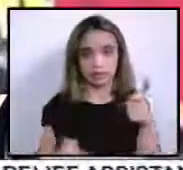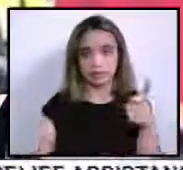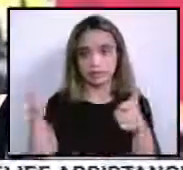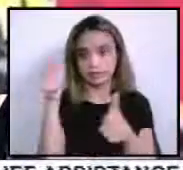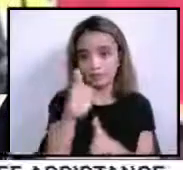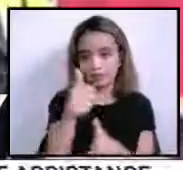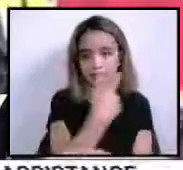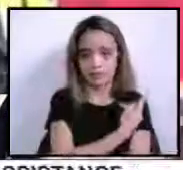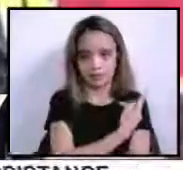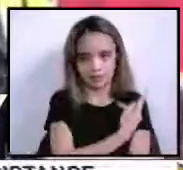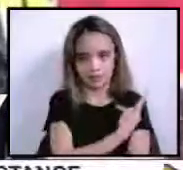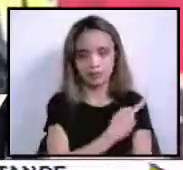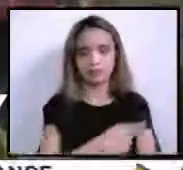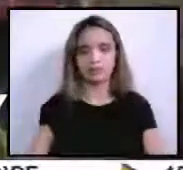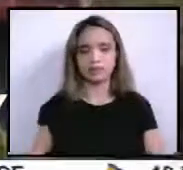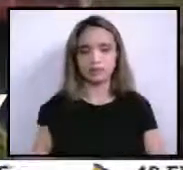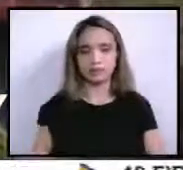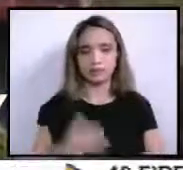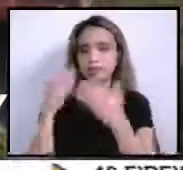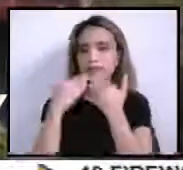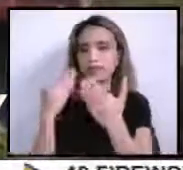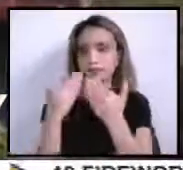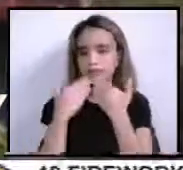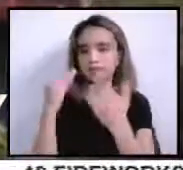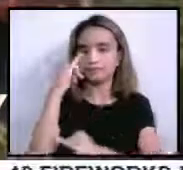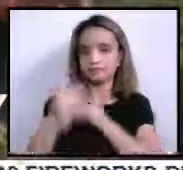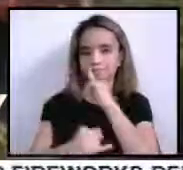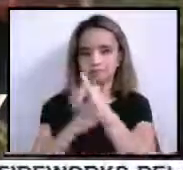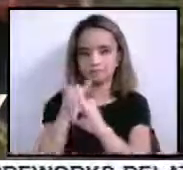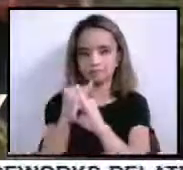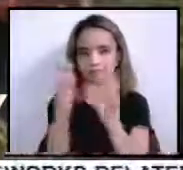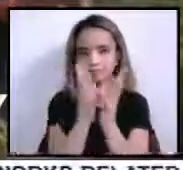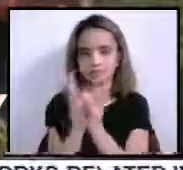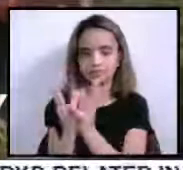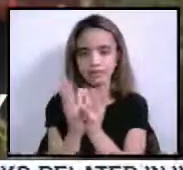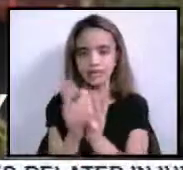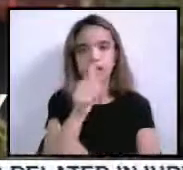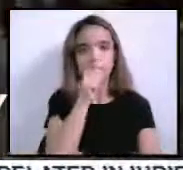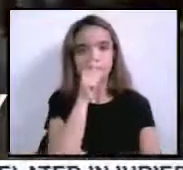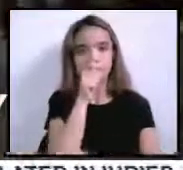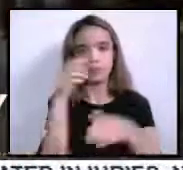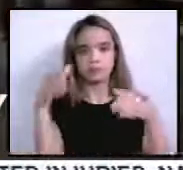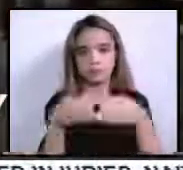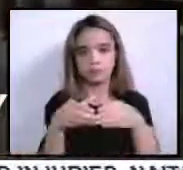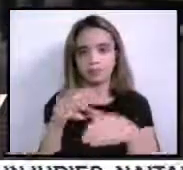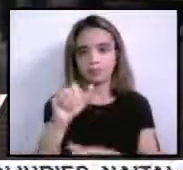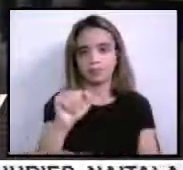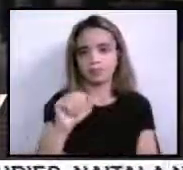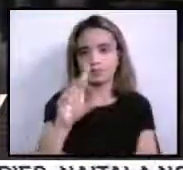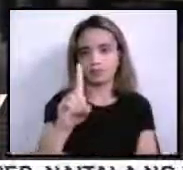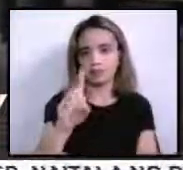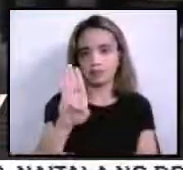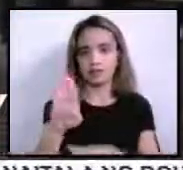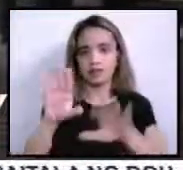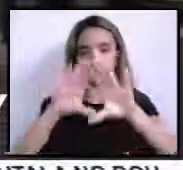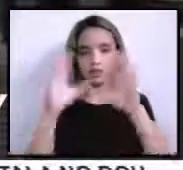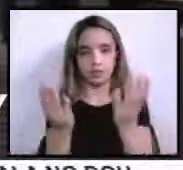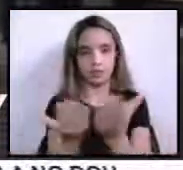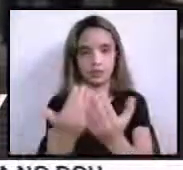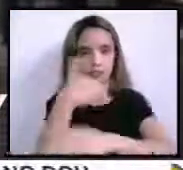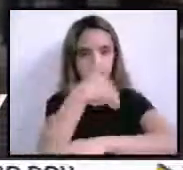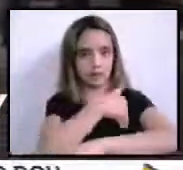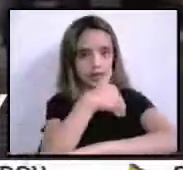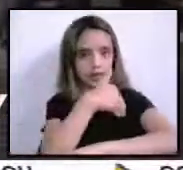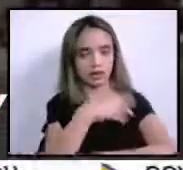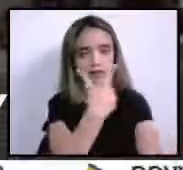Jr. sa international community, pribadong sektor, Asian Development Bank, World Bank, vaccine manufacturers at vaccine